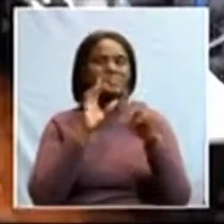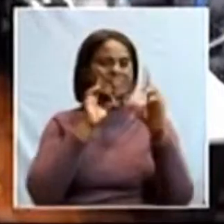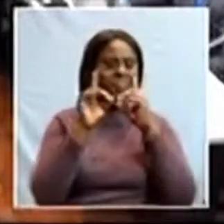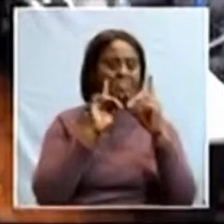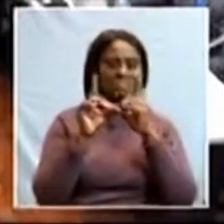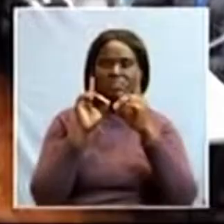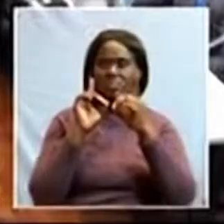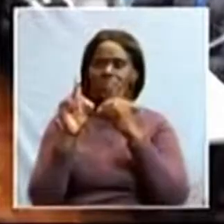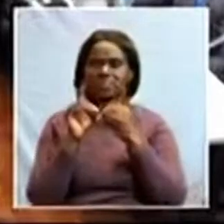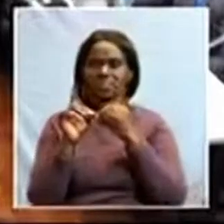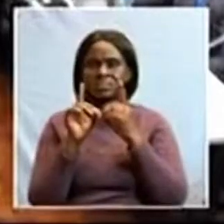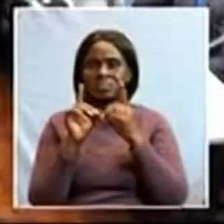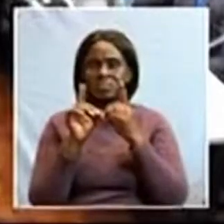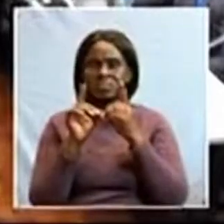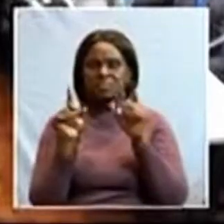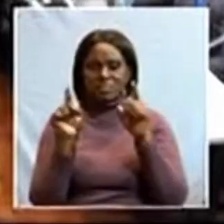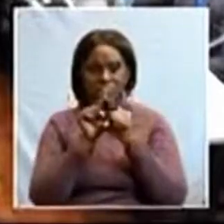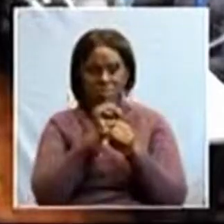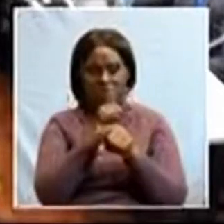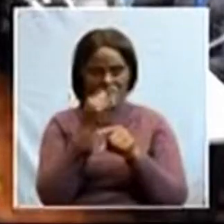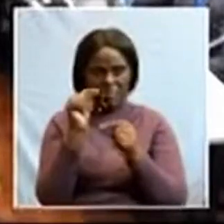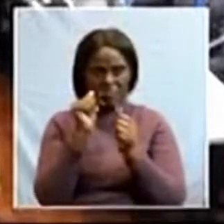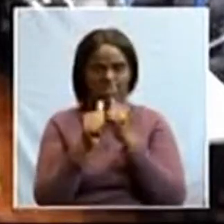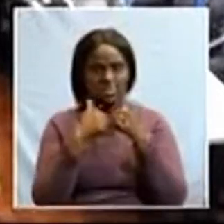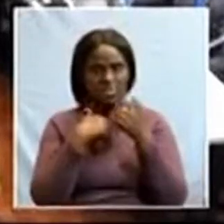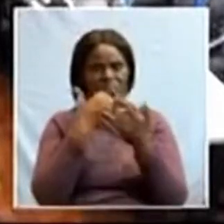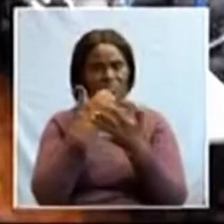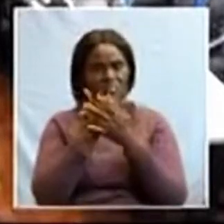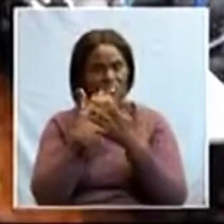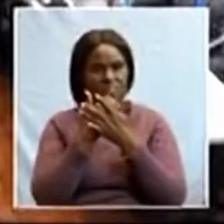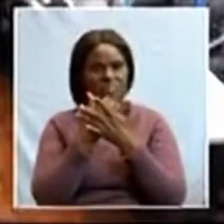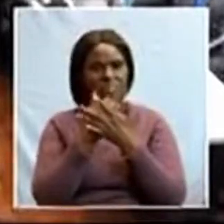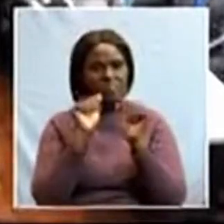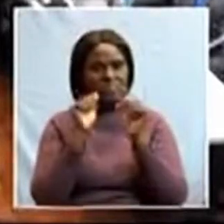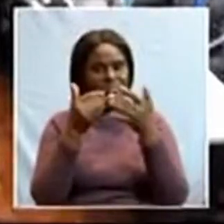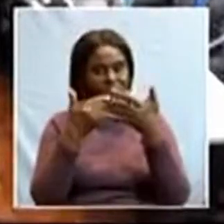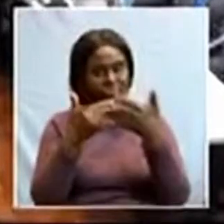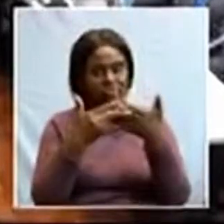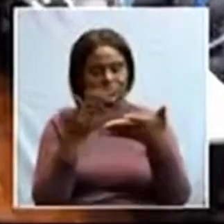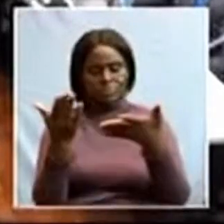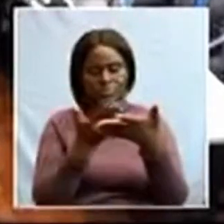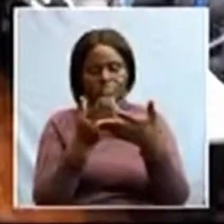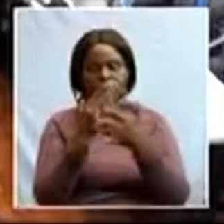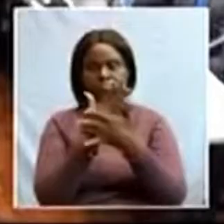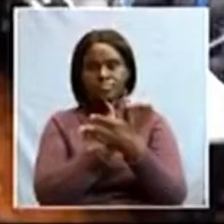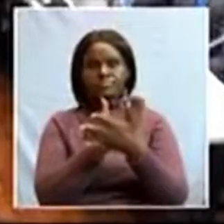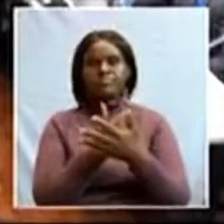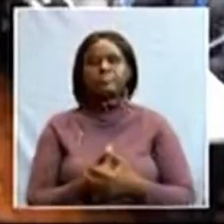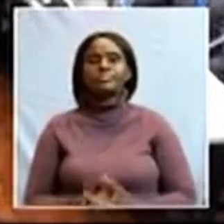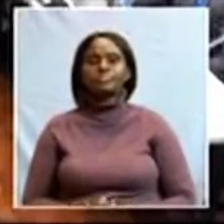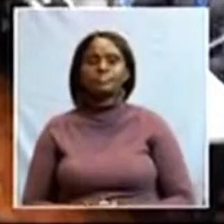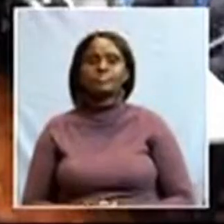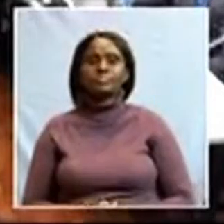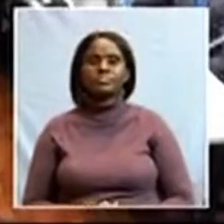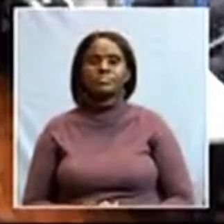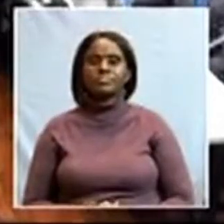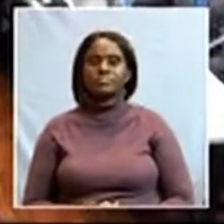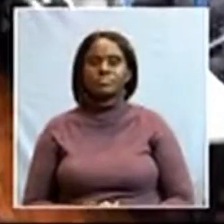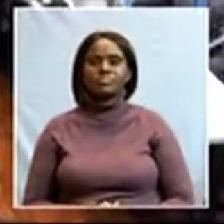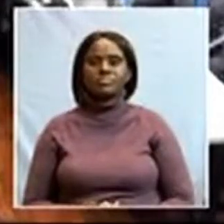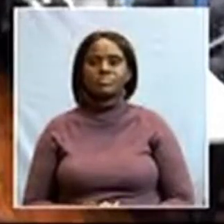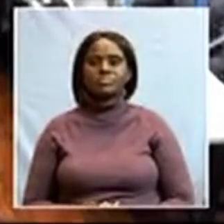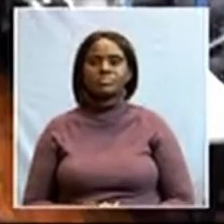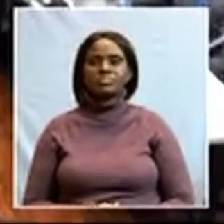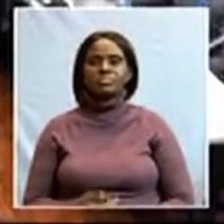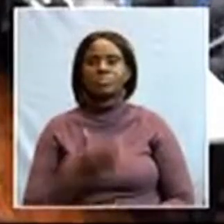discussing an issue that has got evidence. Can we have those documents before we proceed? Director HR, where are the